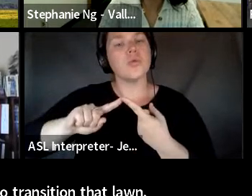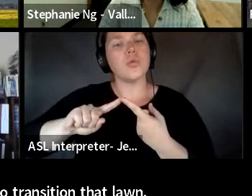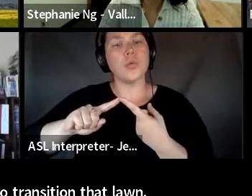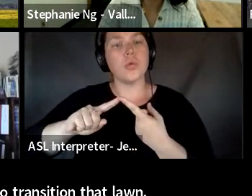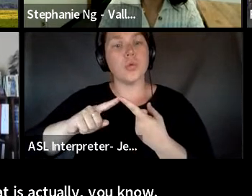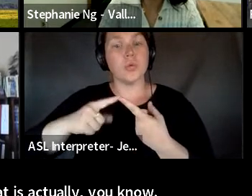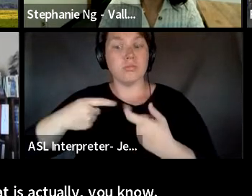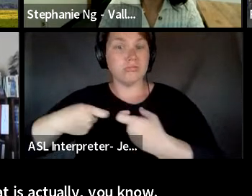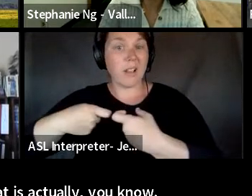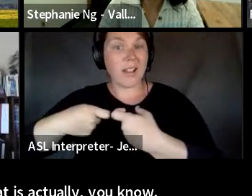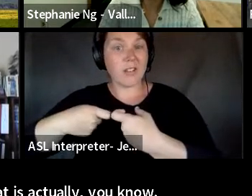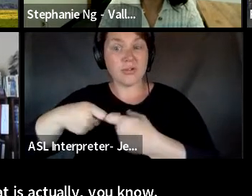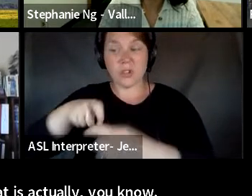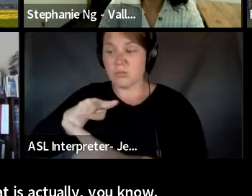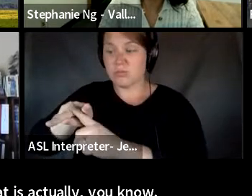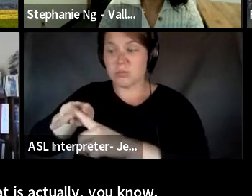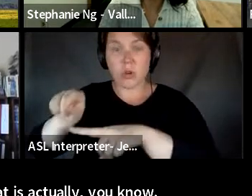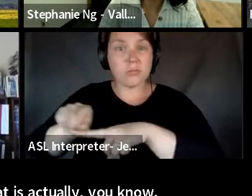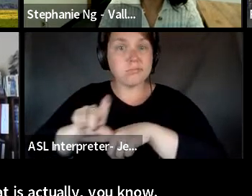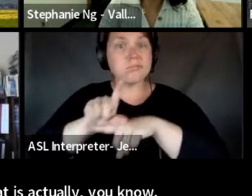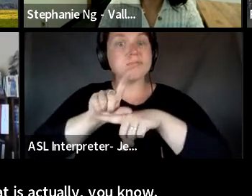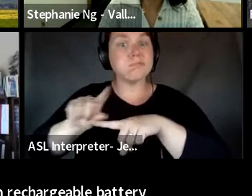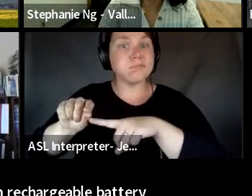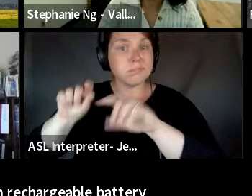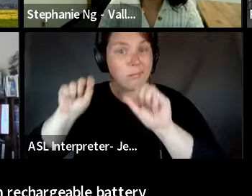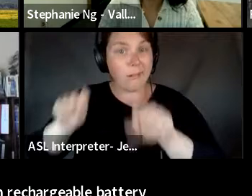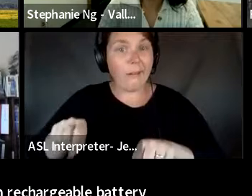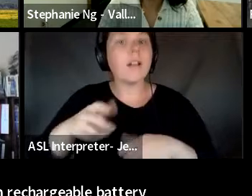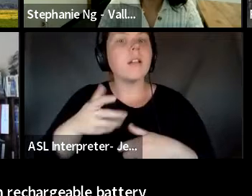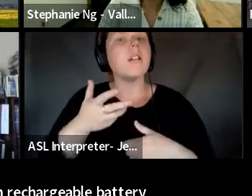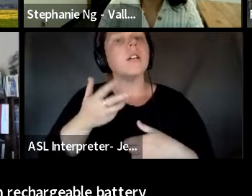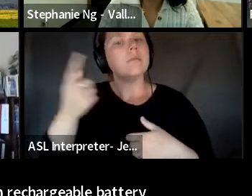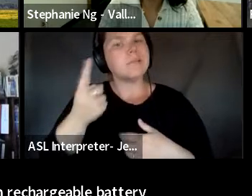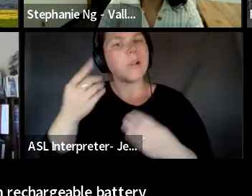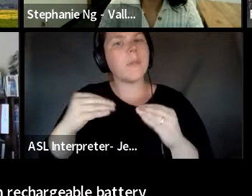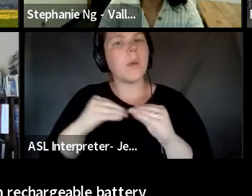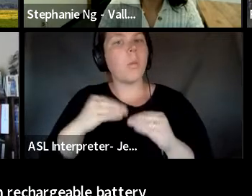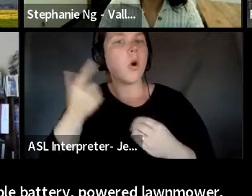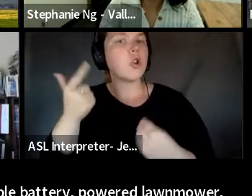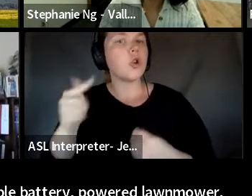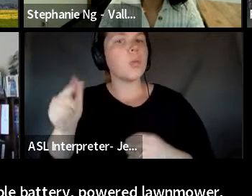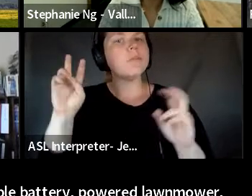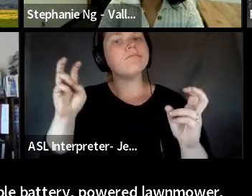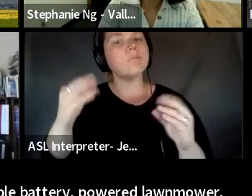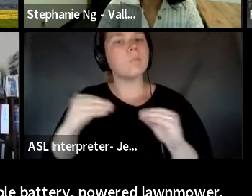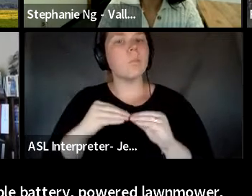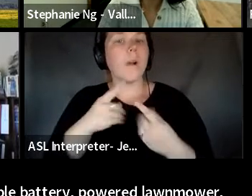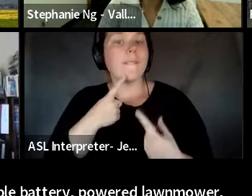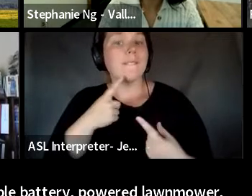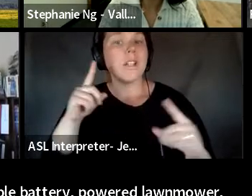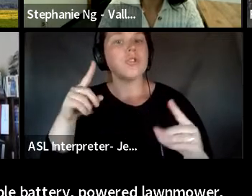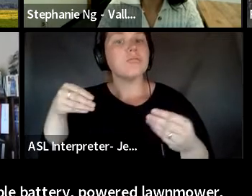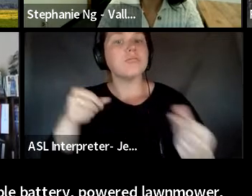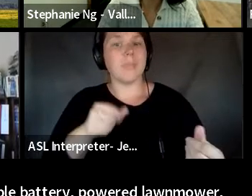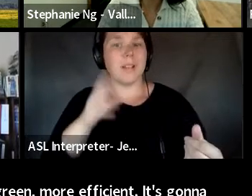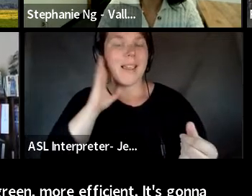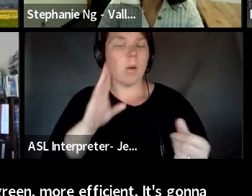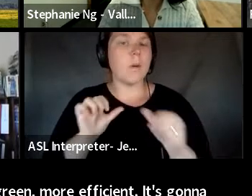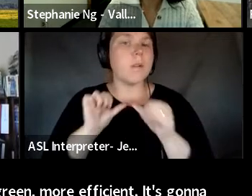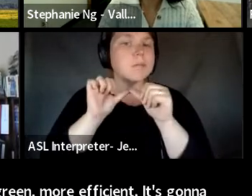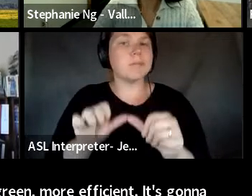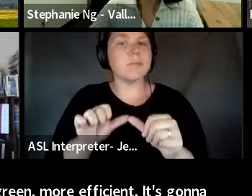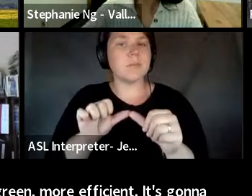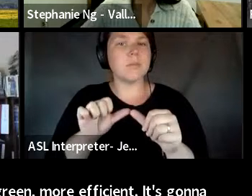rechargeable from a rechargeable battery powered lawnmower, something that's more green, more efficient, is going to go a long ways as far as for our